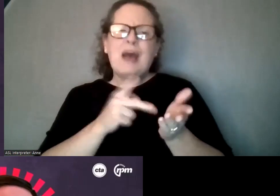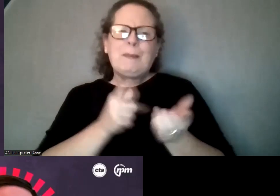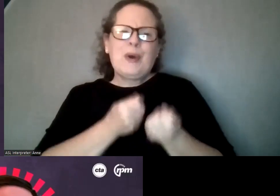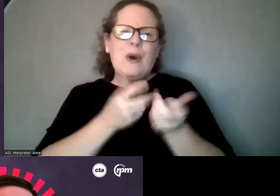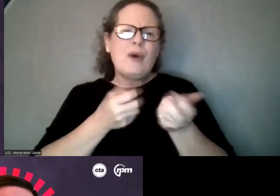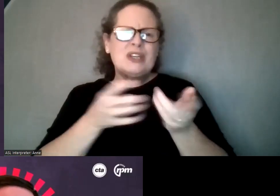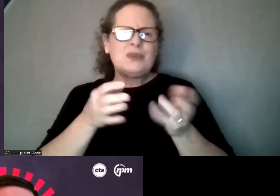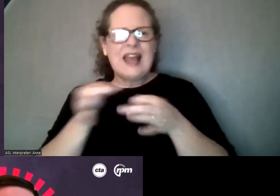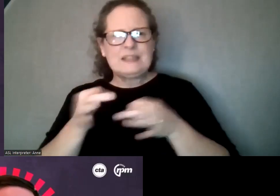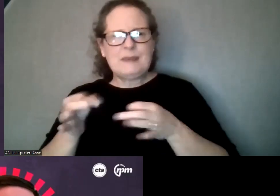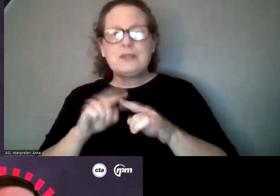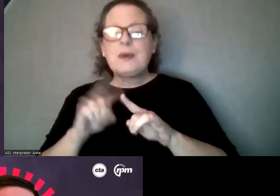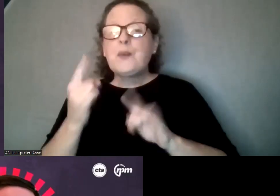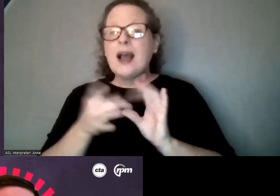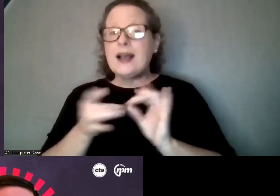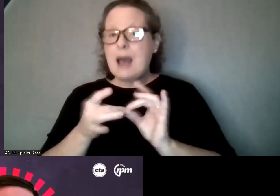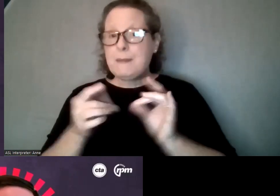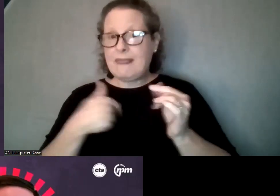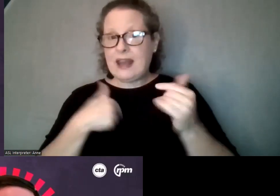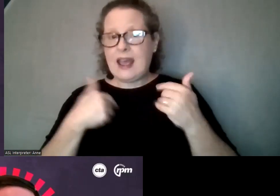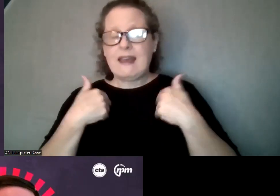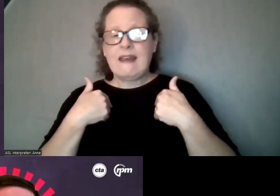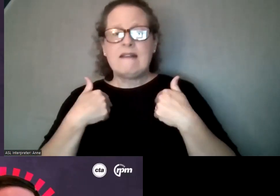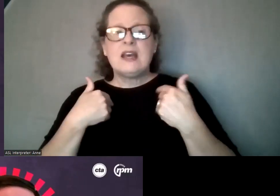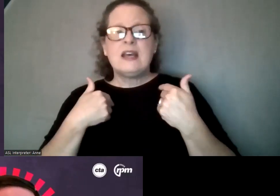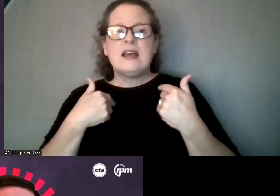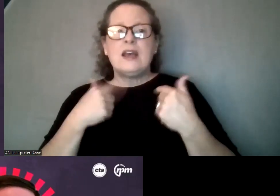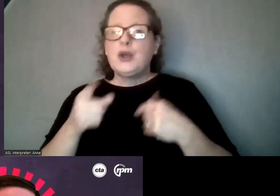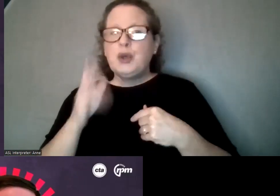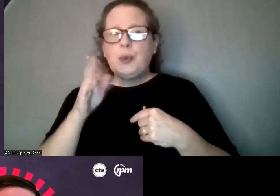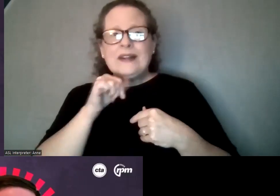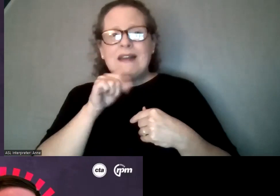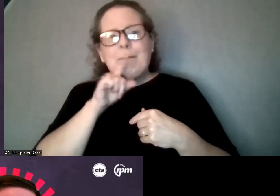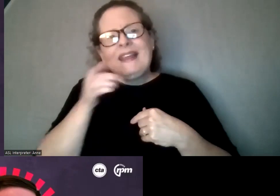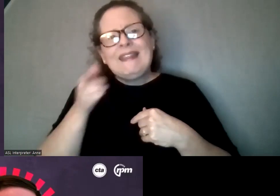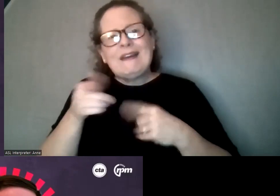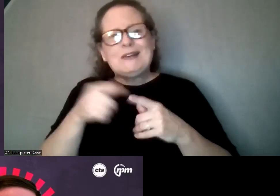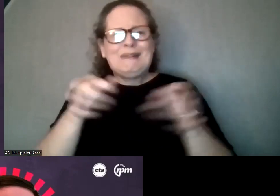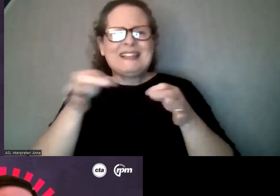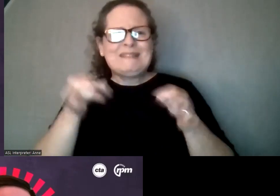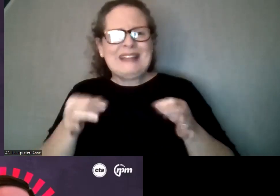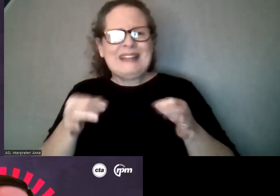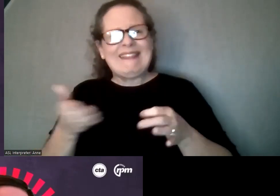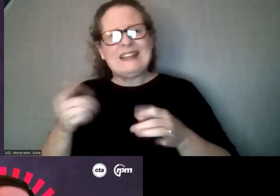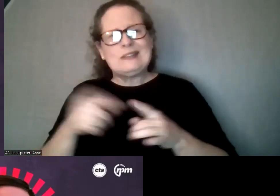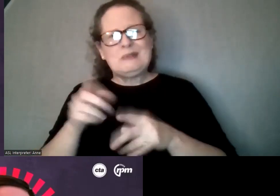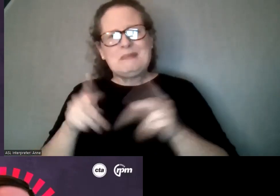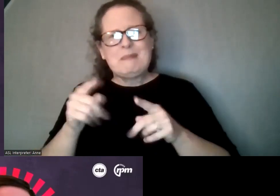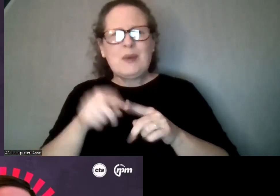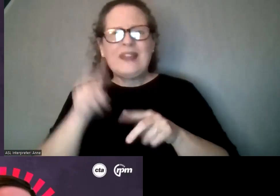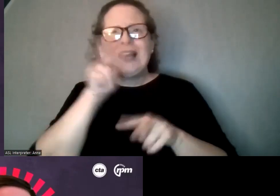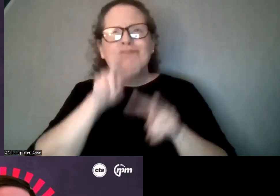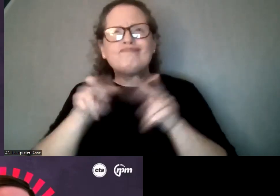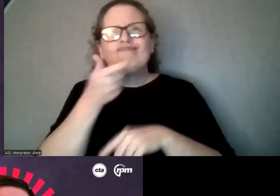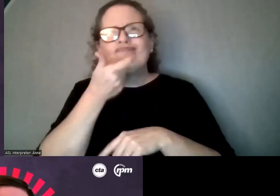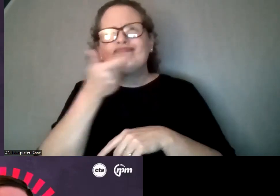but one comment I have is that you will not be there to explain things to people when they look at your